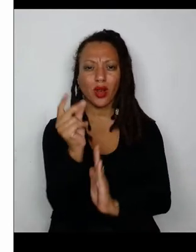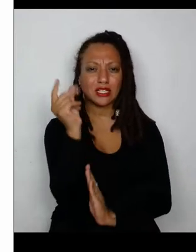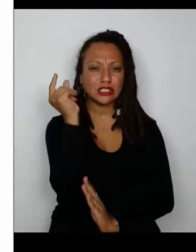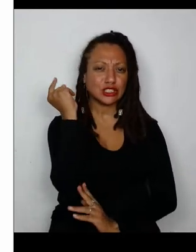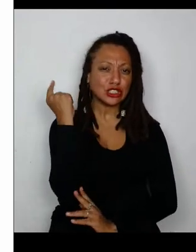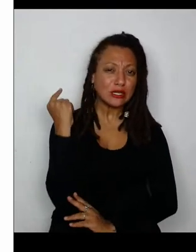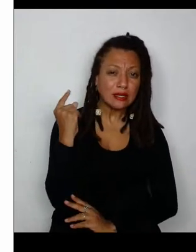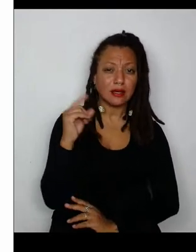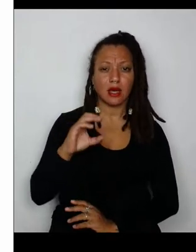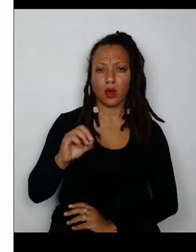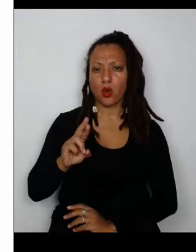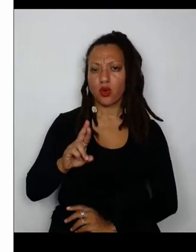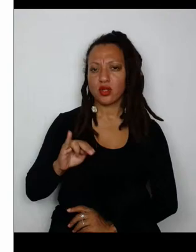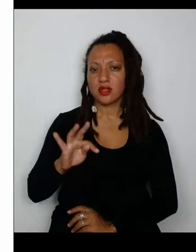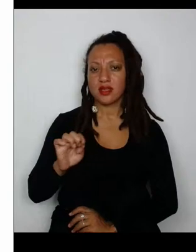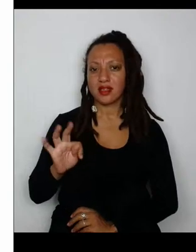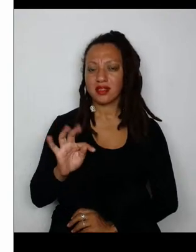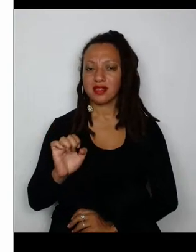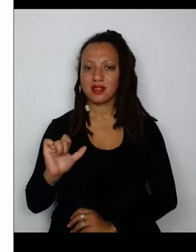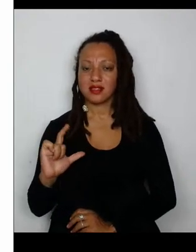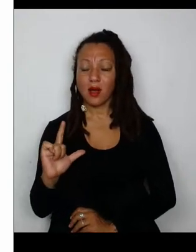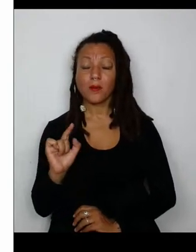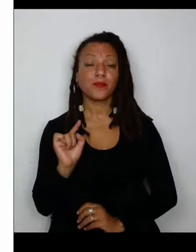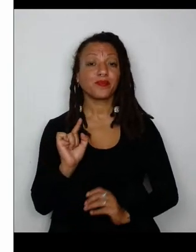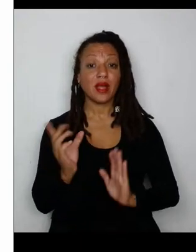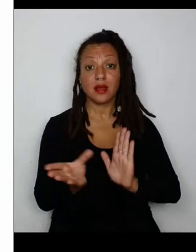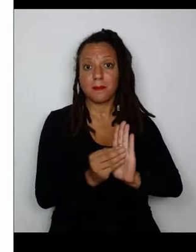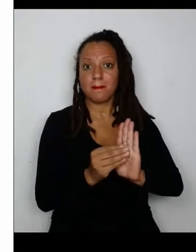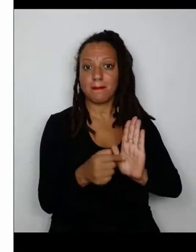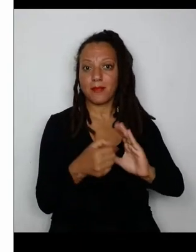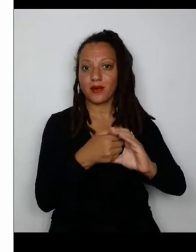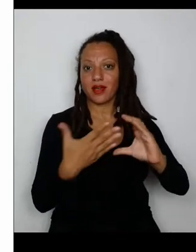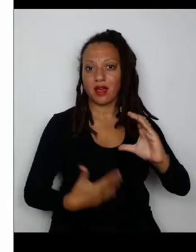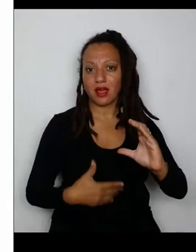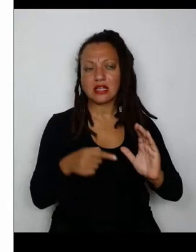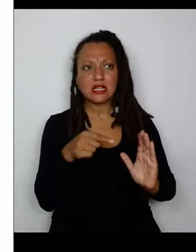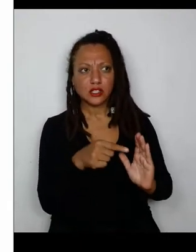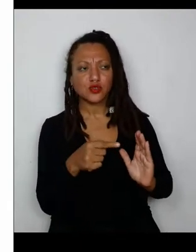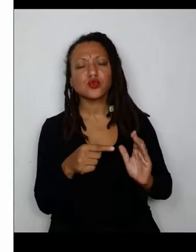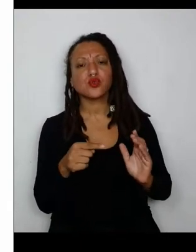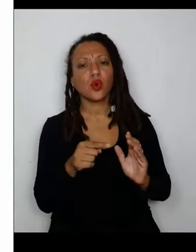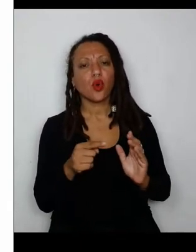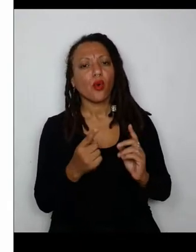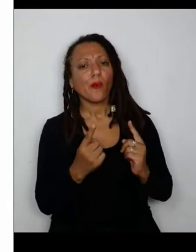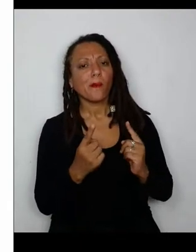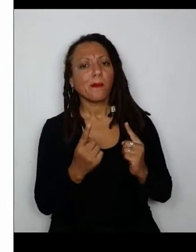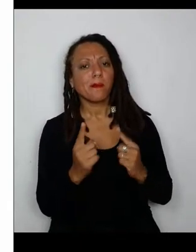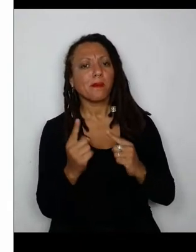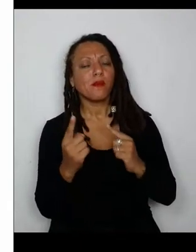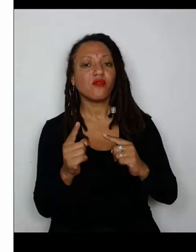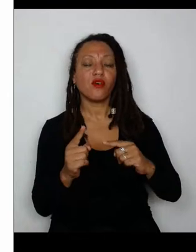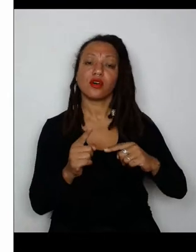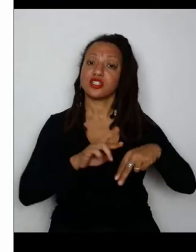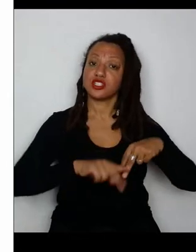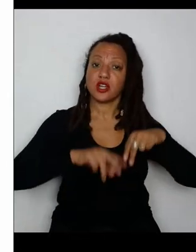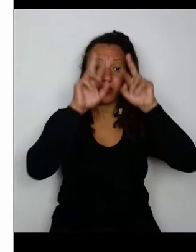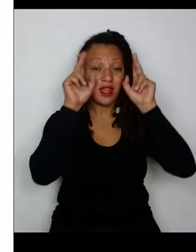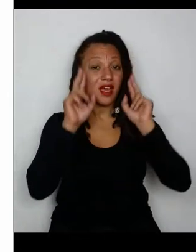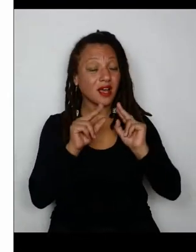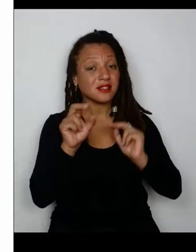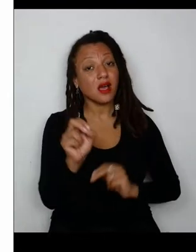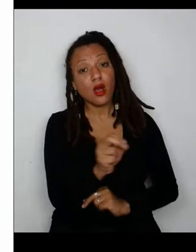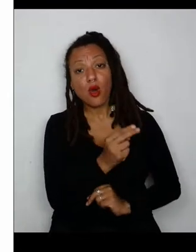between genders and races or is it merely a temporary flirtation with so-called exotic